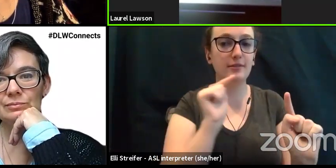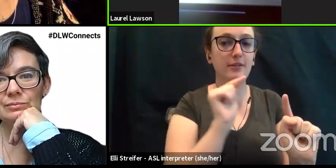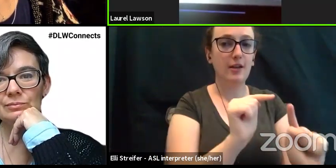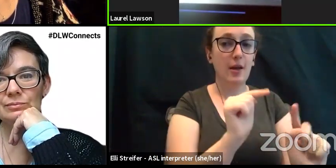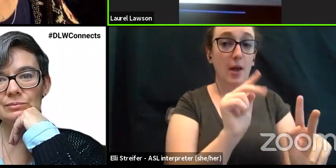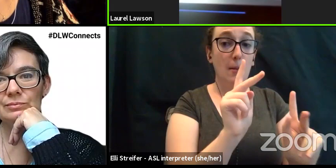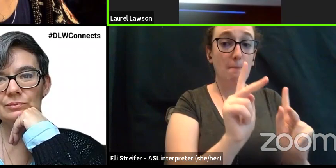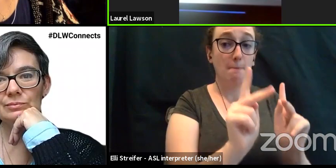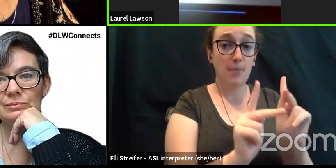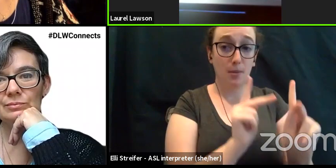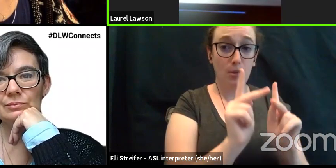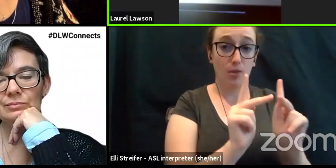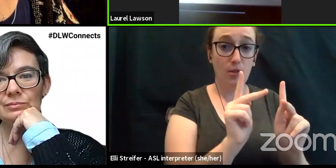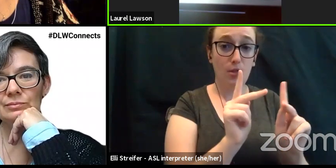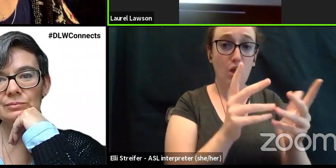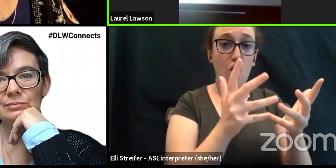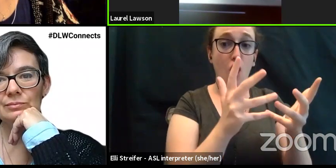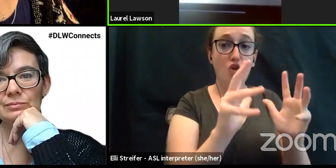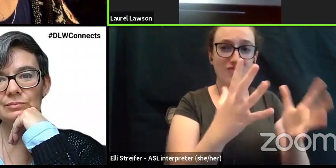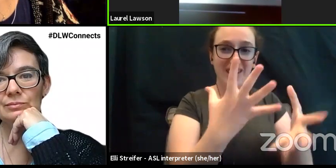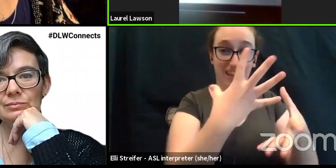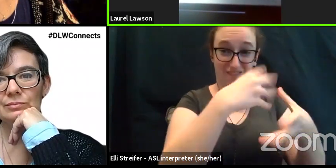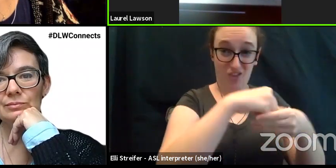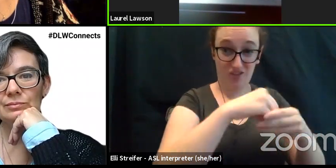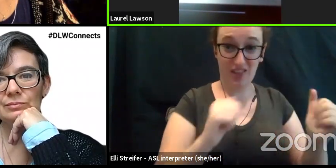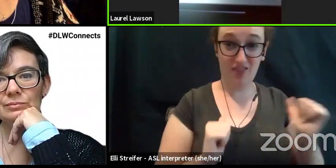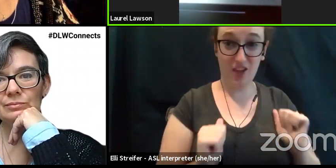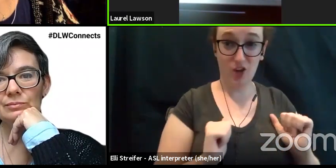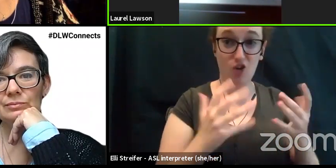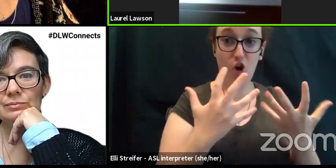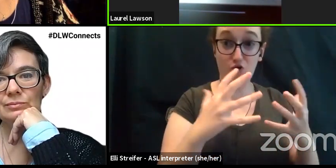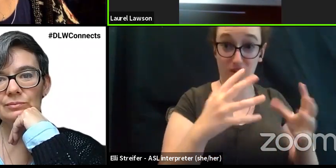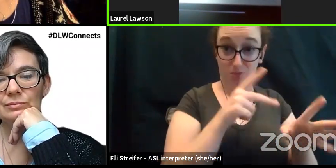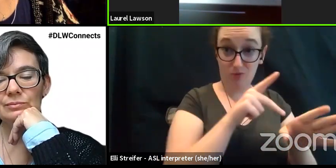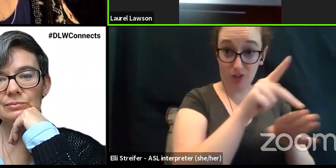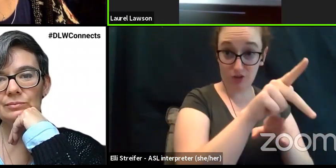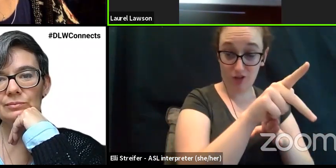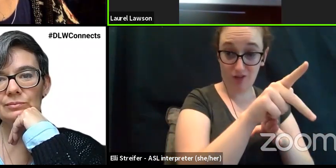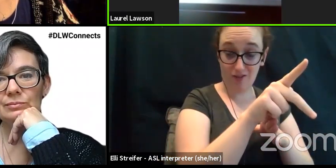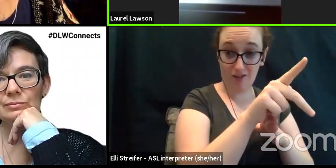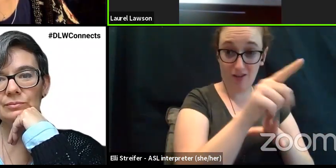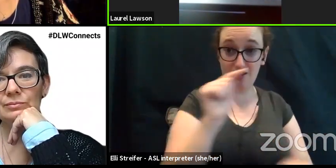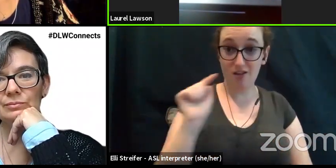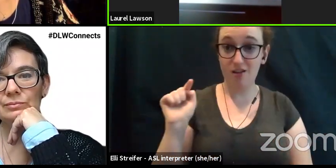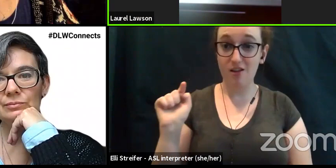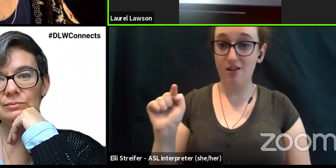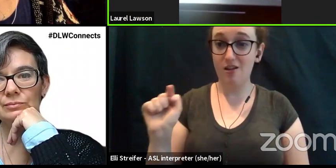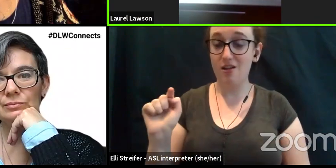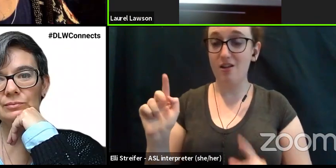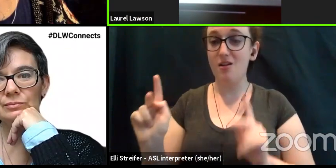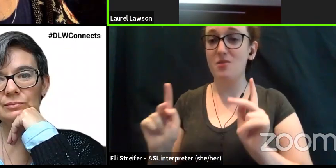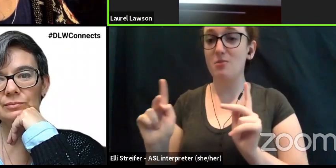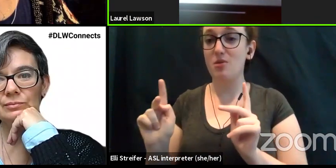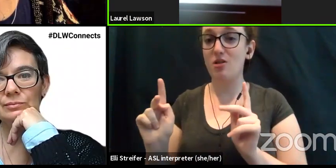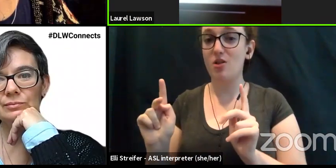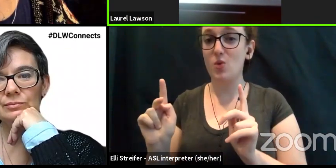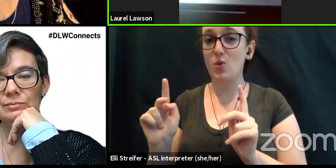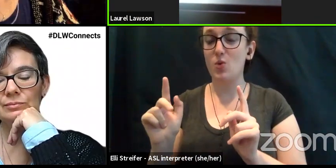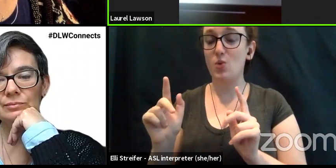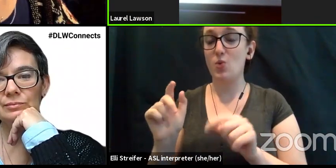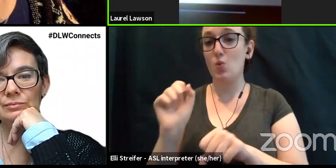people already in the field and working at a professional level and people